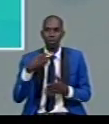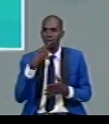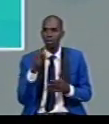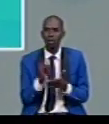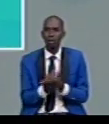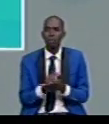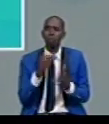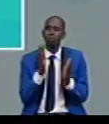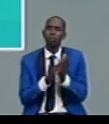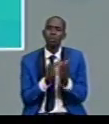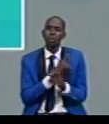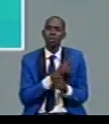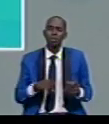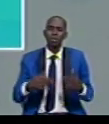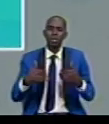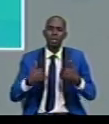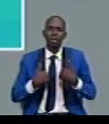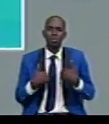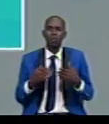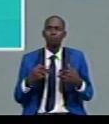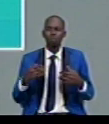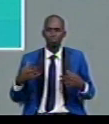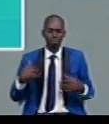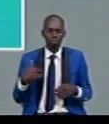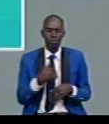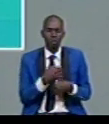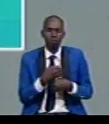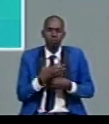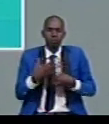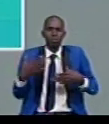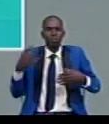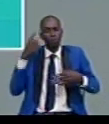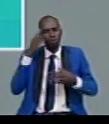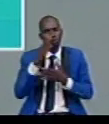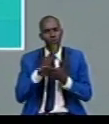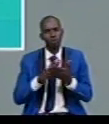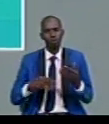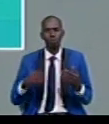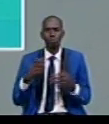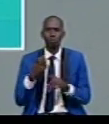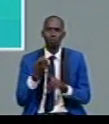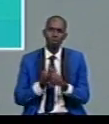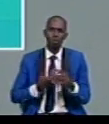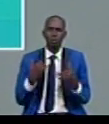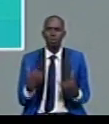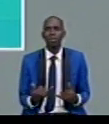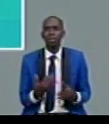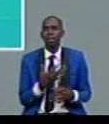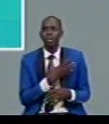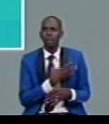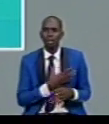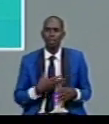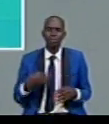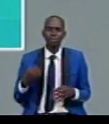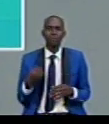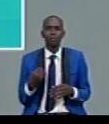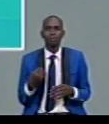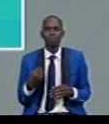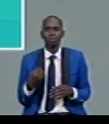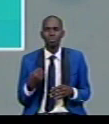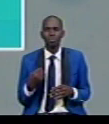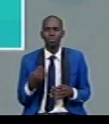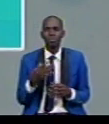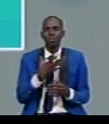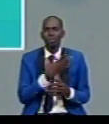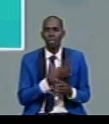from breast tumor for some months now, and I was placed on surgery because she said she was experiencing